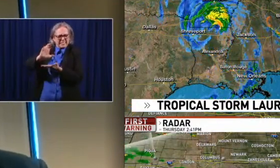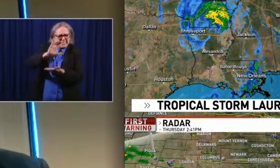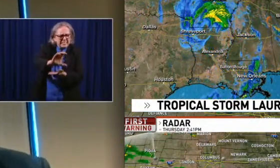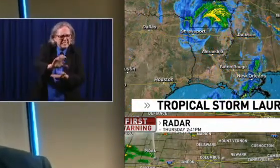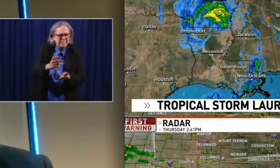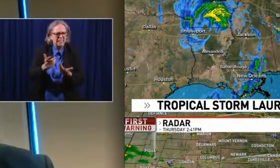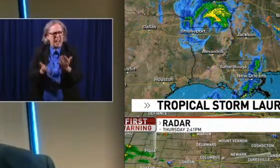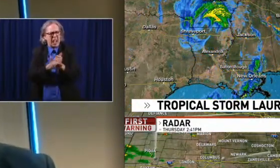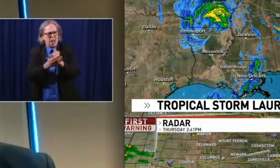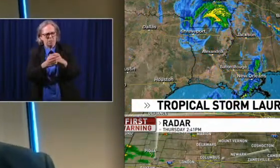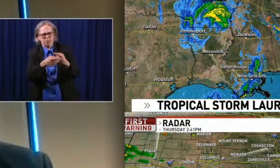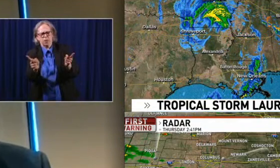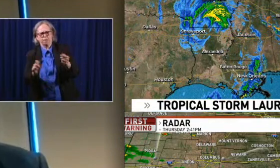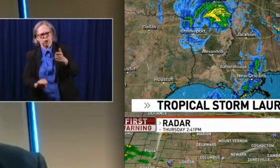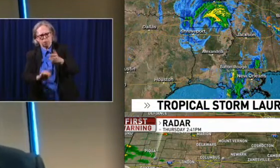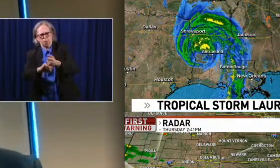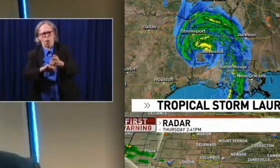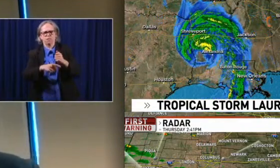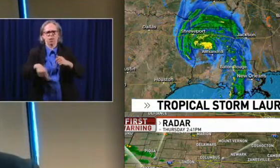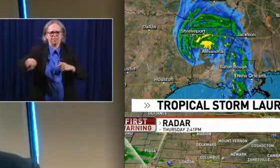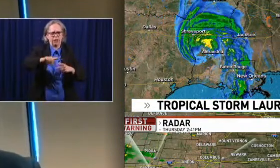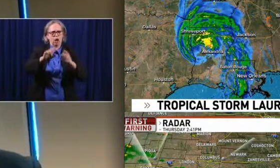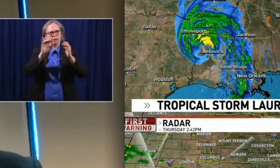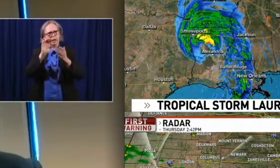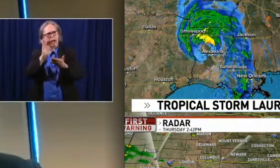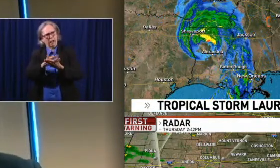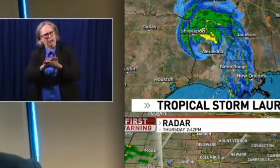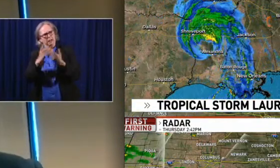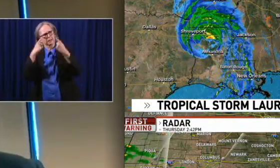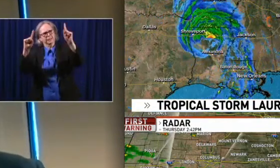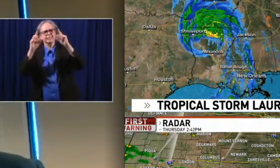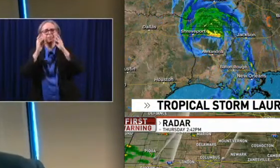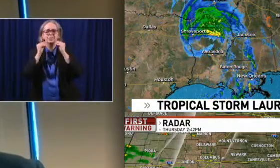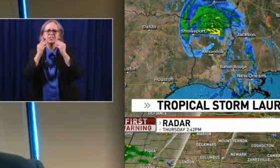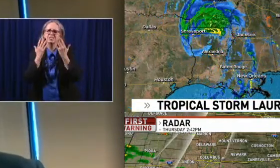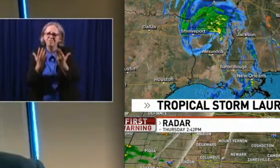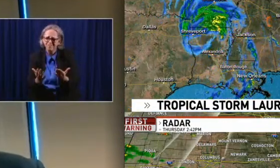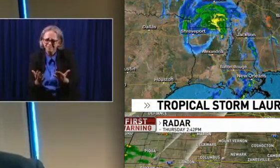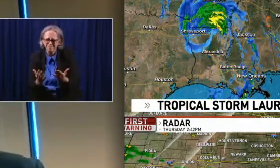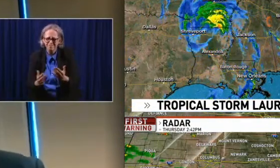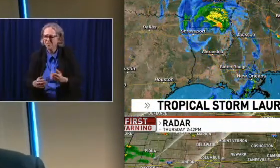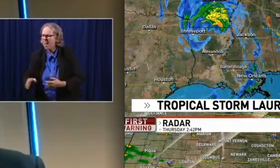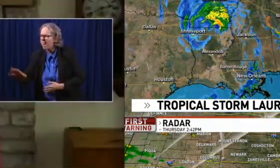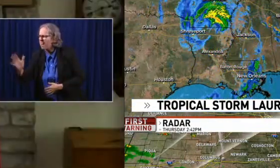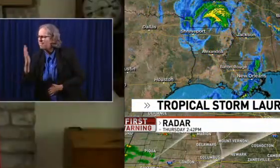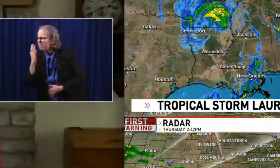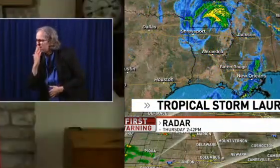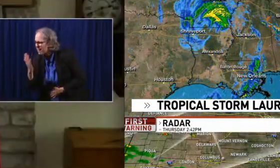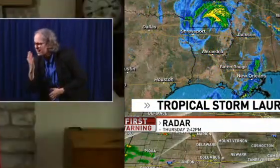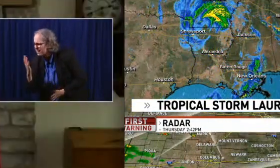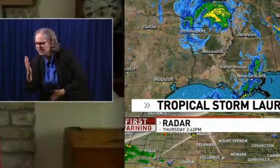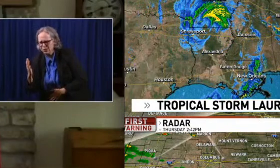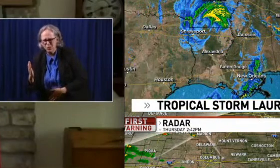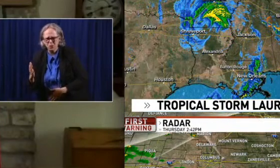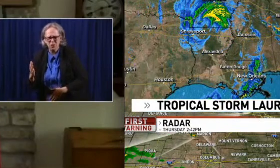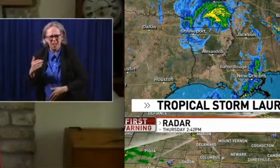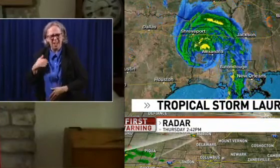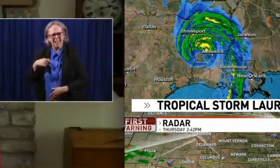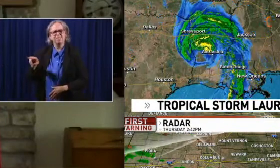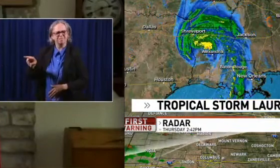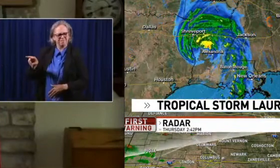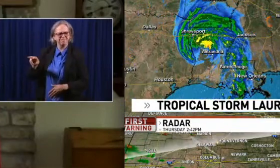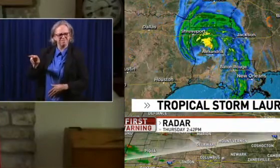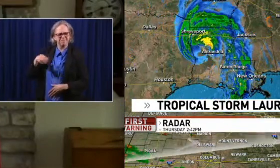their educational experiences. Doctor, thank you very much. You told me, I think, if I remember correctly, when we talked